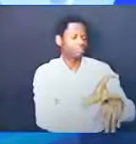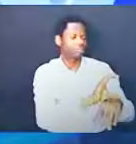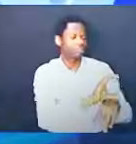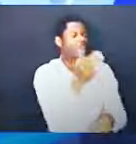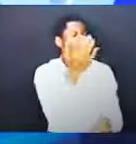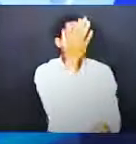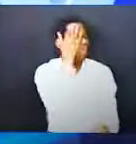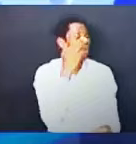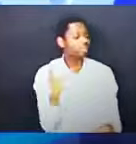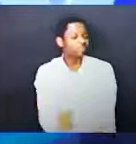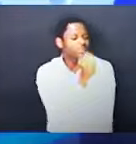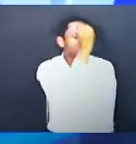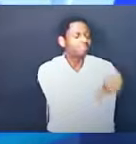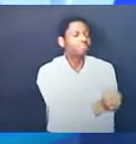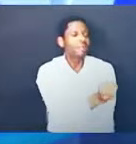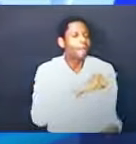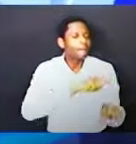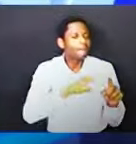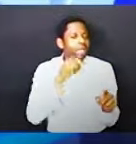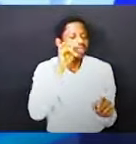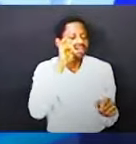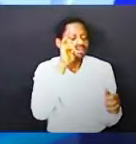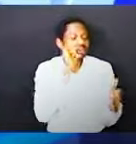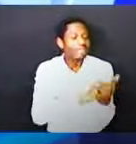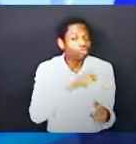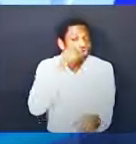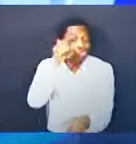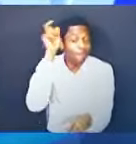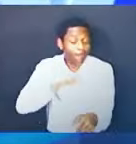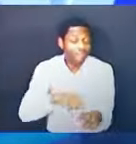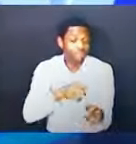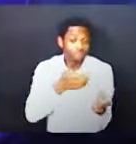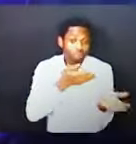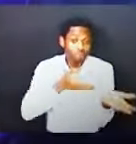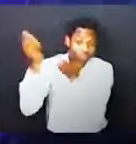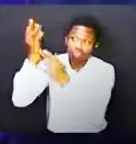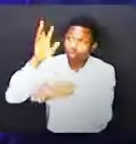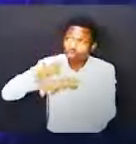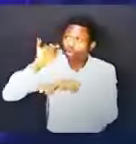his name. See, in Ephesians chapter